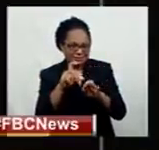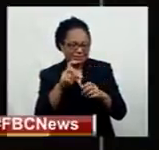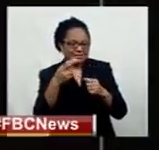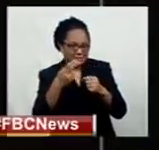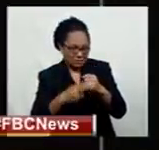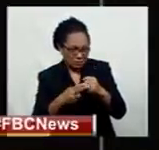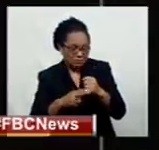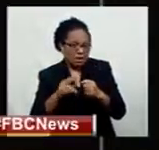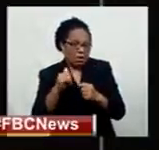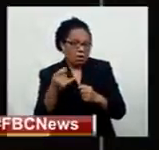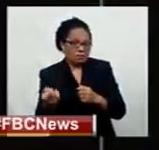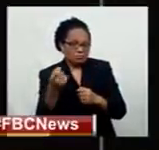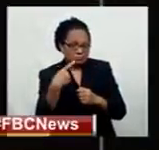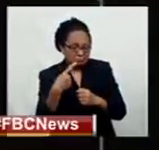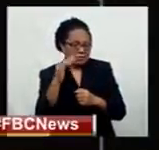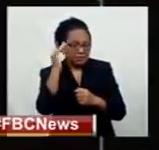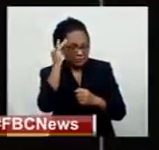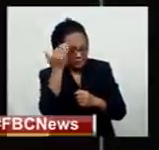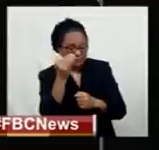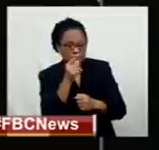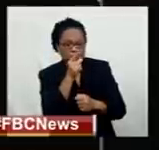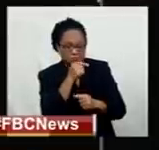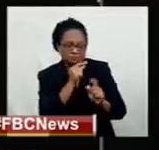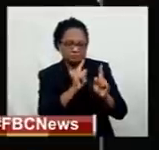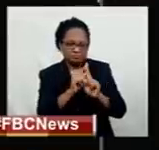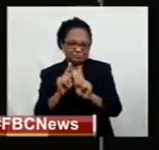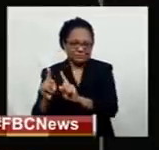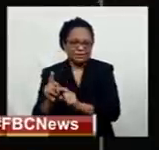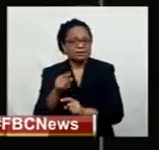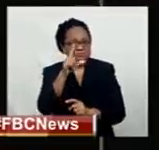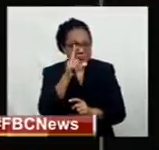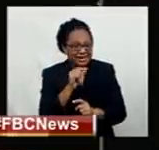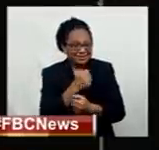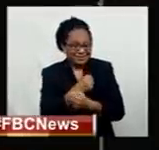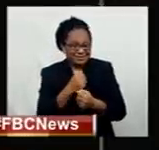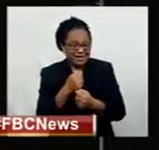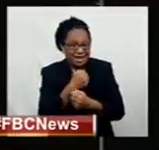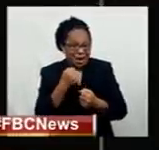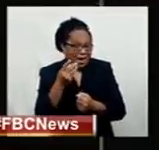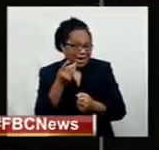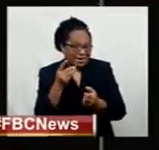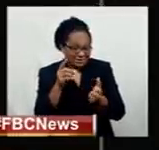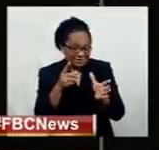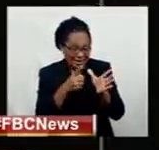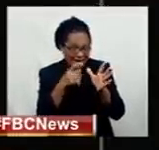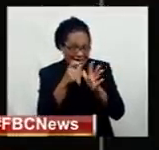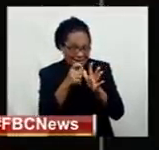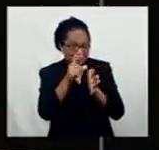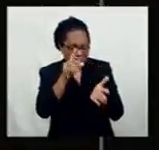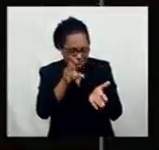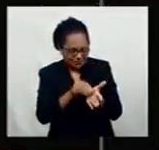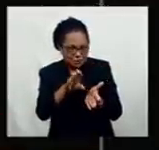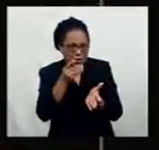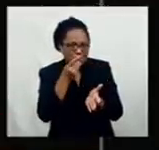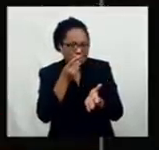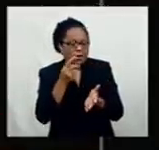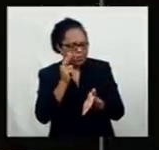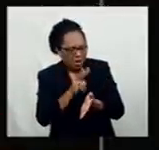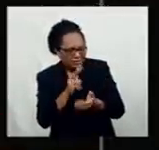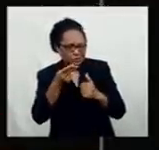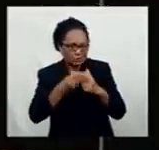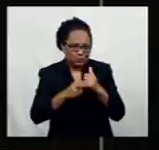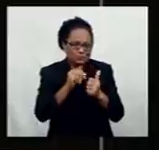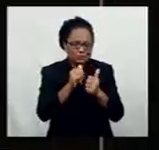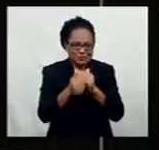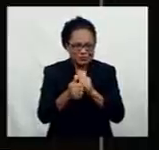fbcnews@fbc.com.fj, or share it with us via social media. You can also download our FBC app to keep updated with the very latest in news and sports,